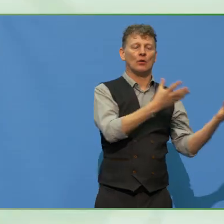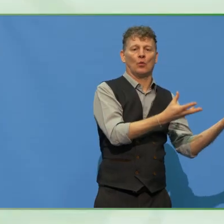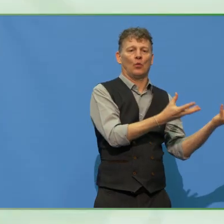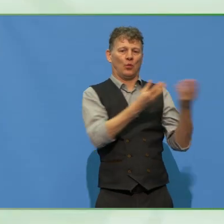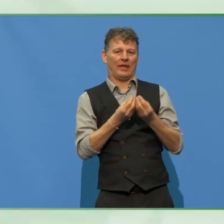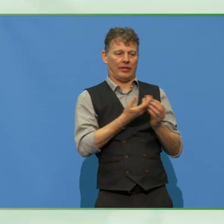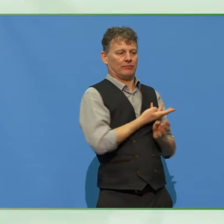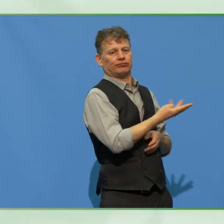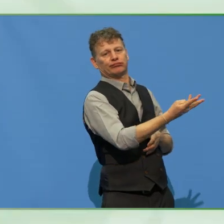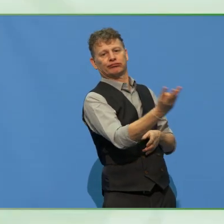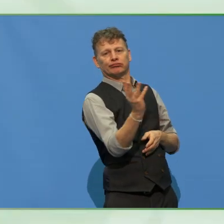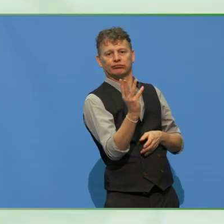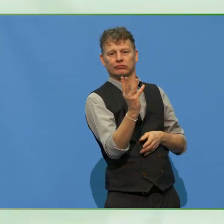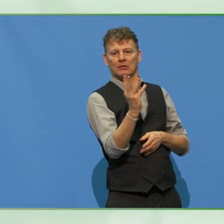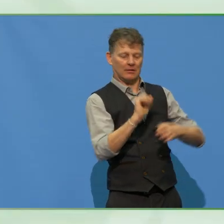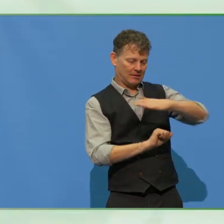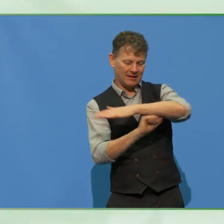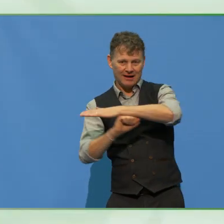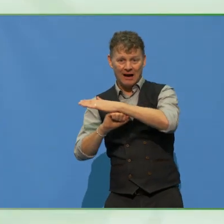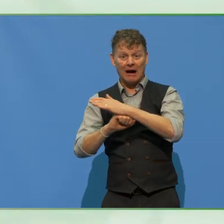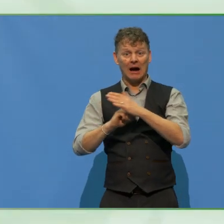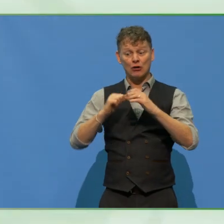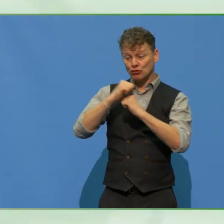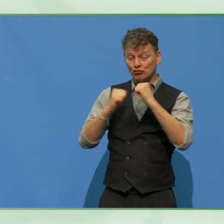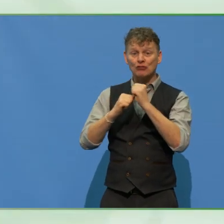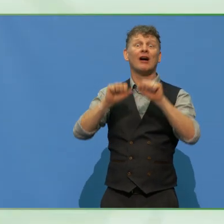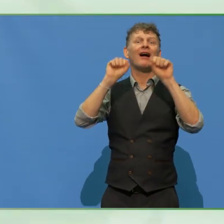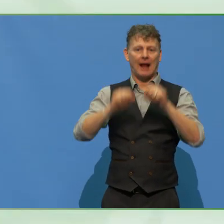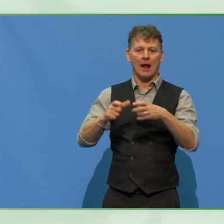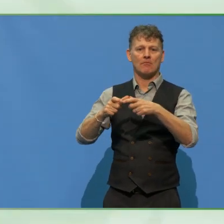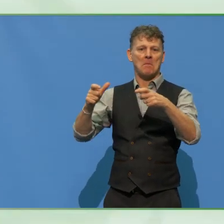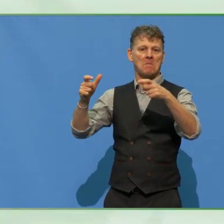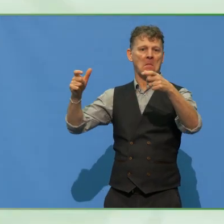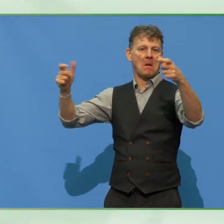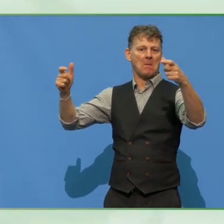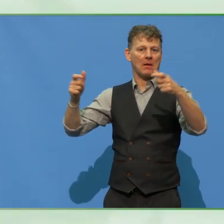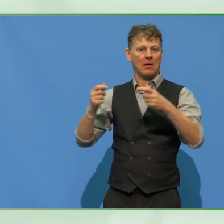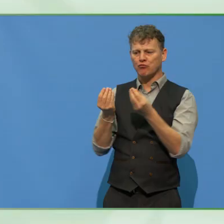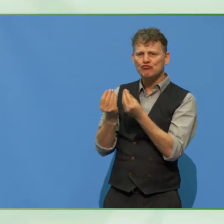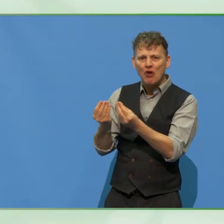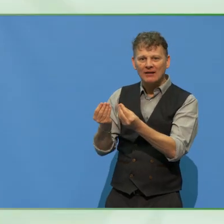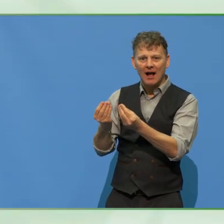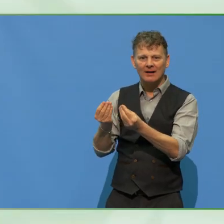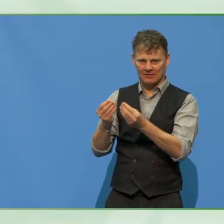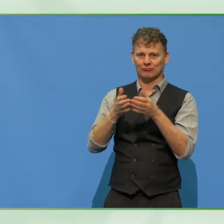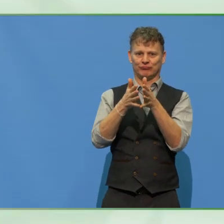scaled infrastructures that help to make better, trusted products that empower